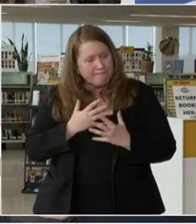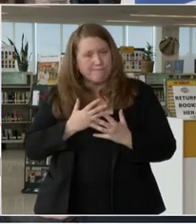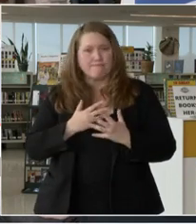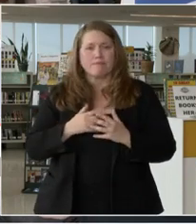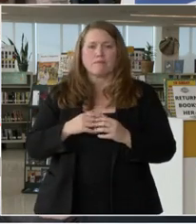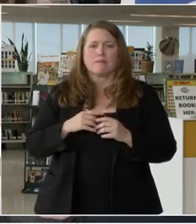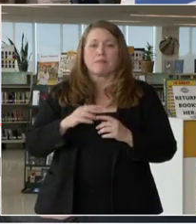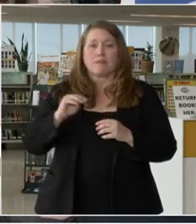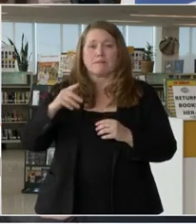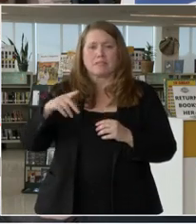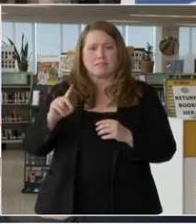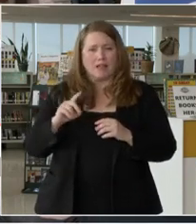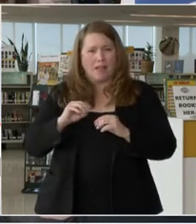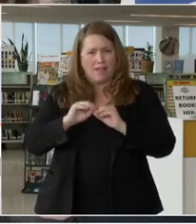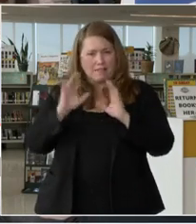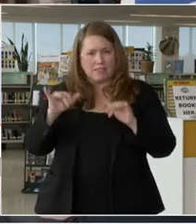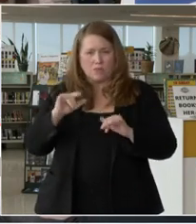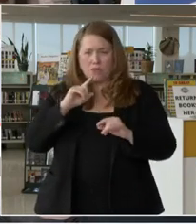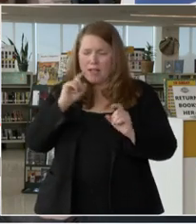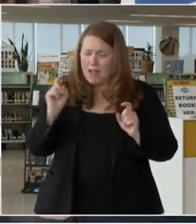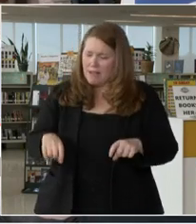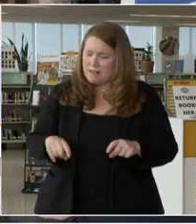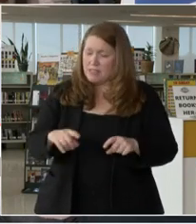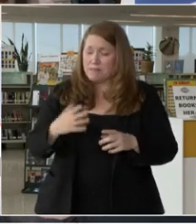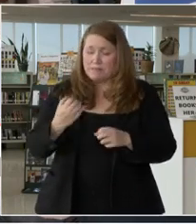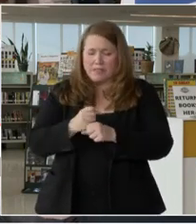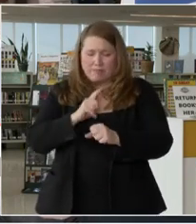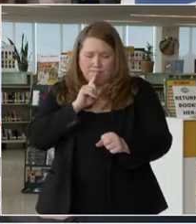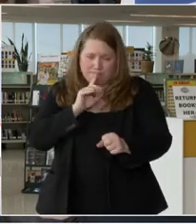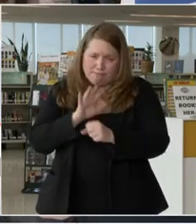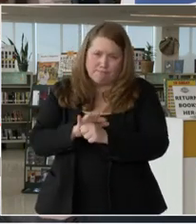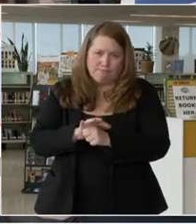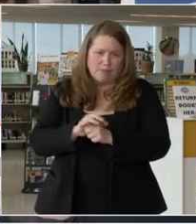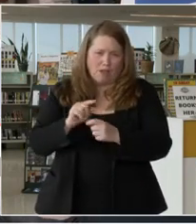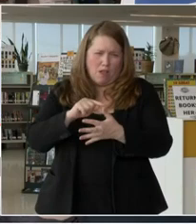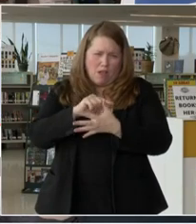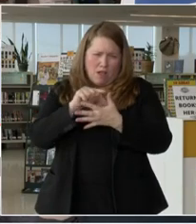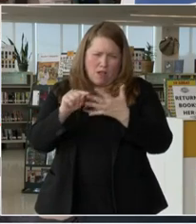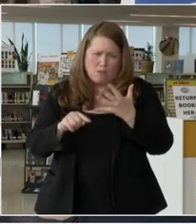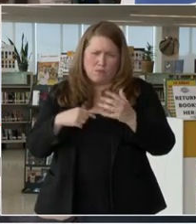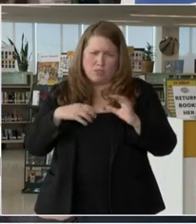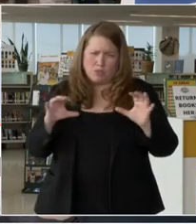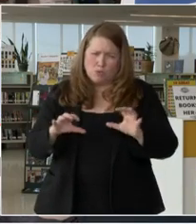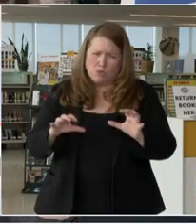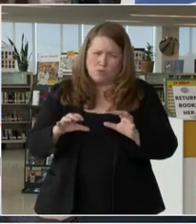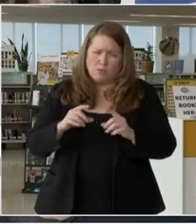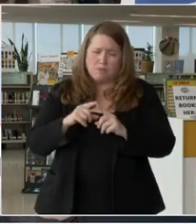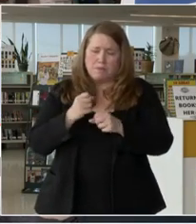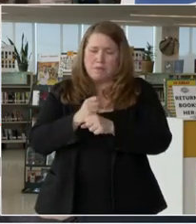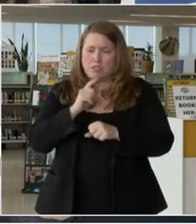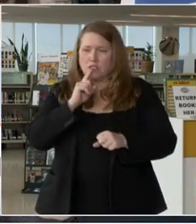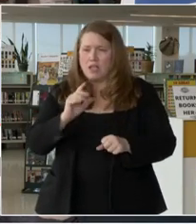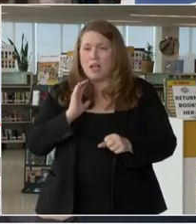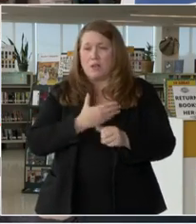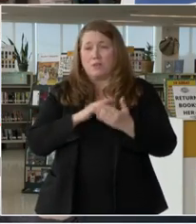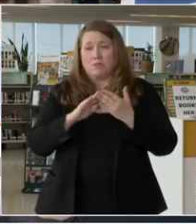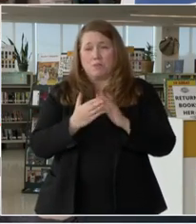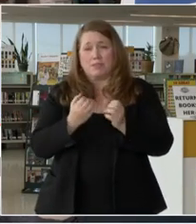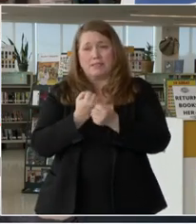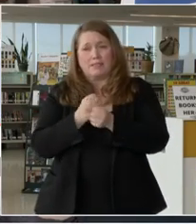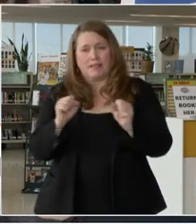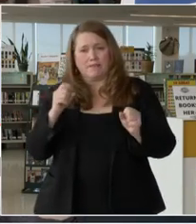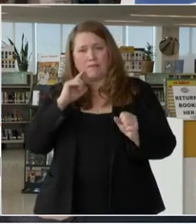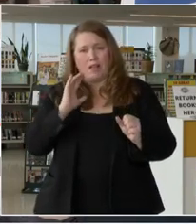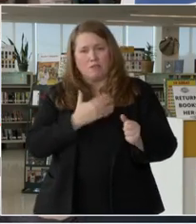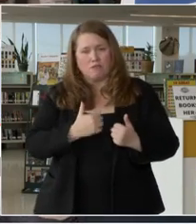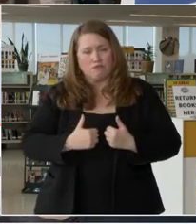Police Department, obviously we have to be committed to fighting crime, to do all the things that we need to do to make communities safer for the residents and visitors to the